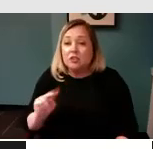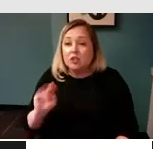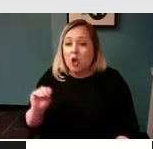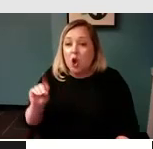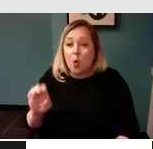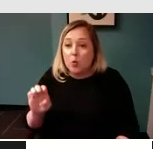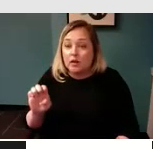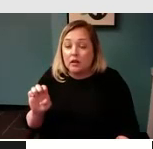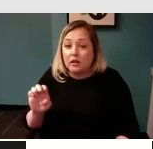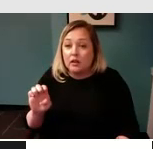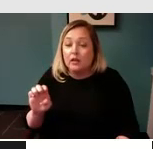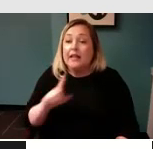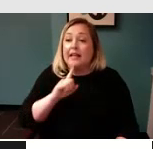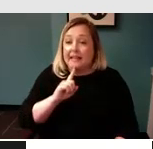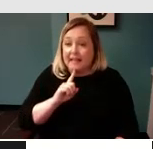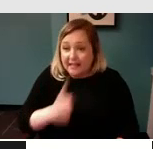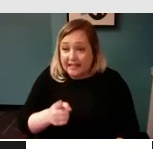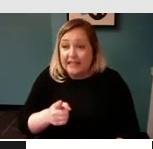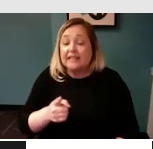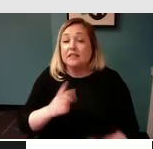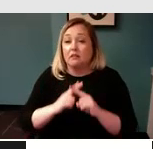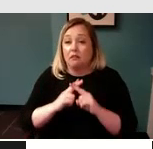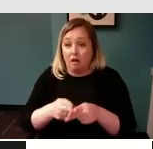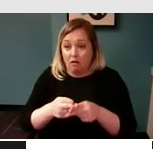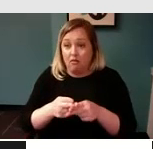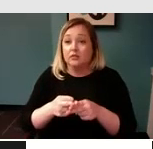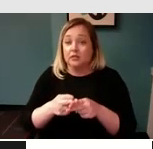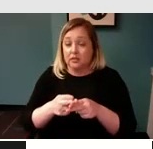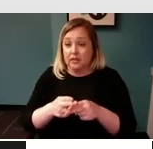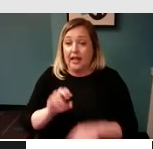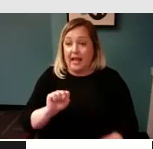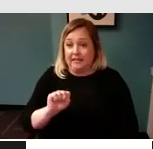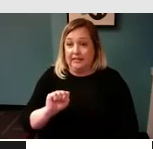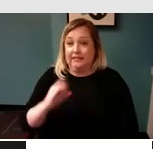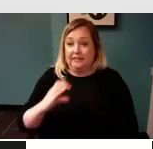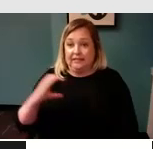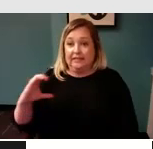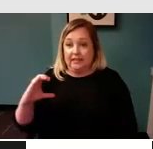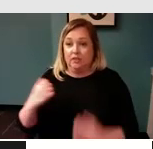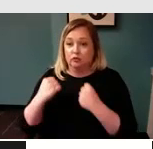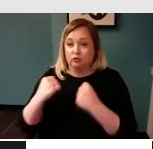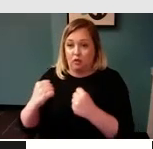or yeah, all single nodes that are not part of an SCC is again an SCC.